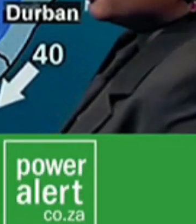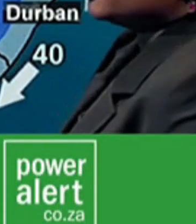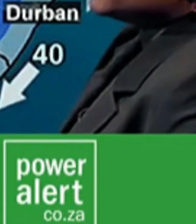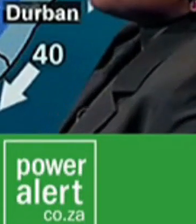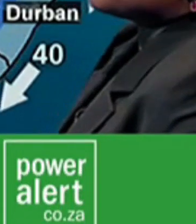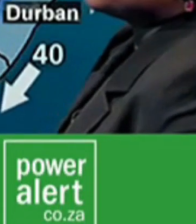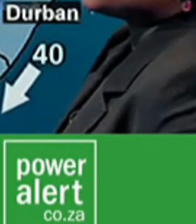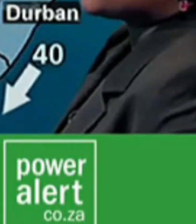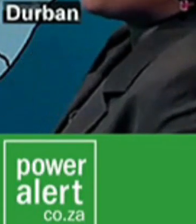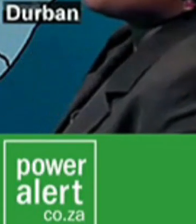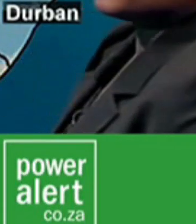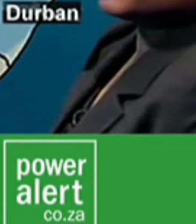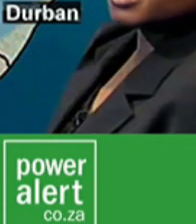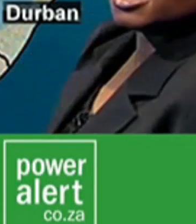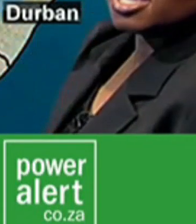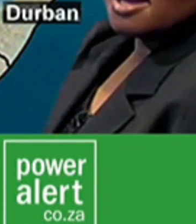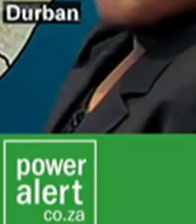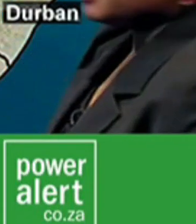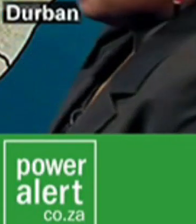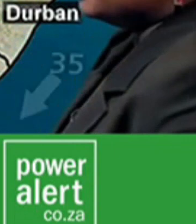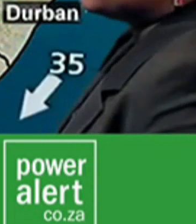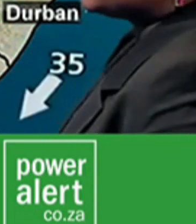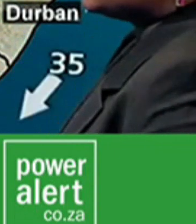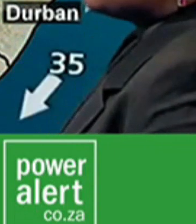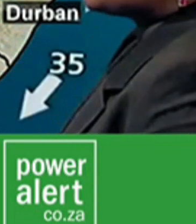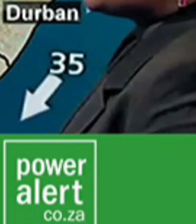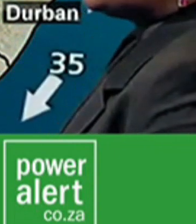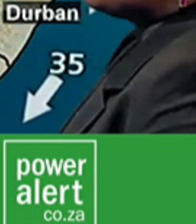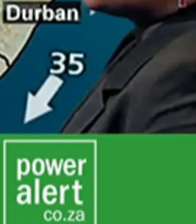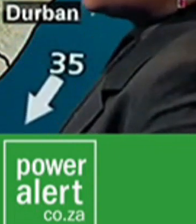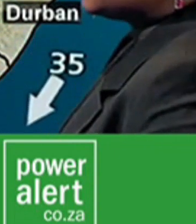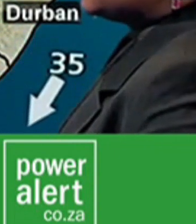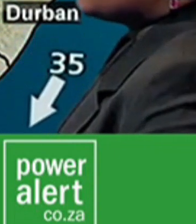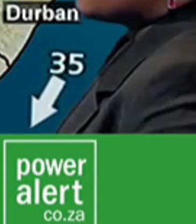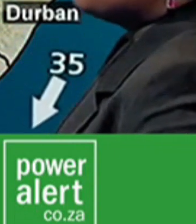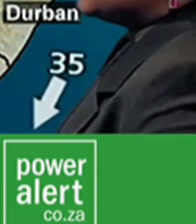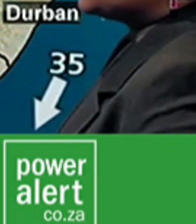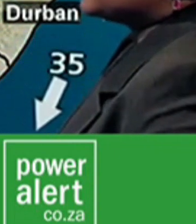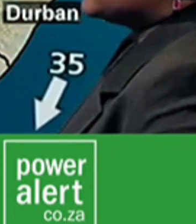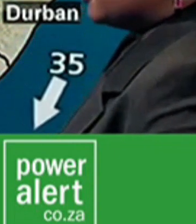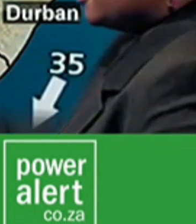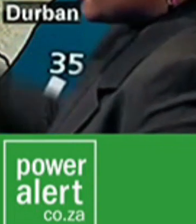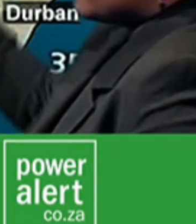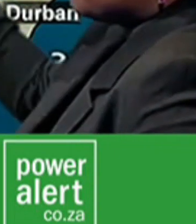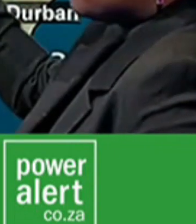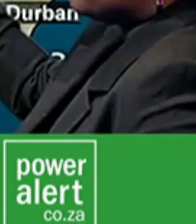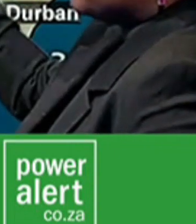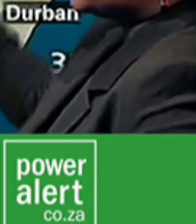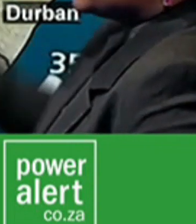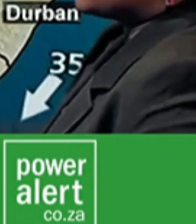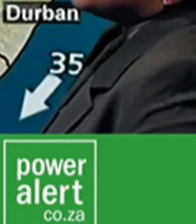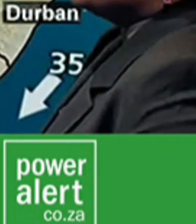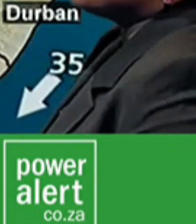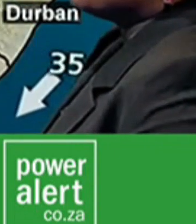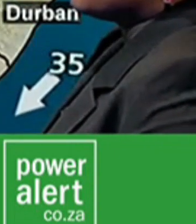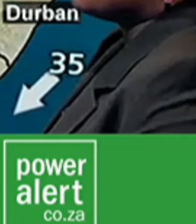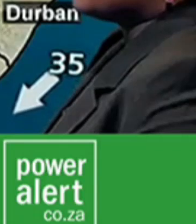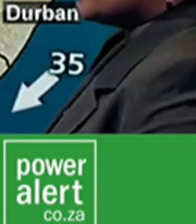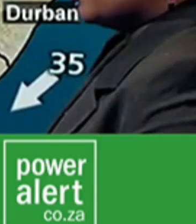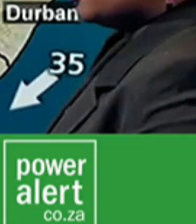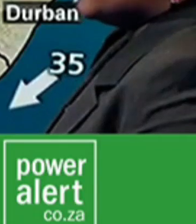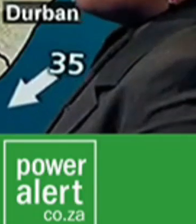dingwe tsa porofense ya ka kwa Free State mme re lebelela mo tsatsing la kamoso te masarasarana ao a pula a tswelela ka kwa porofense ya ka kwa Limpopo